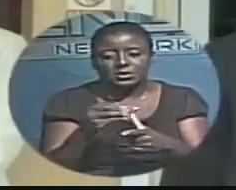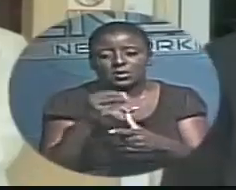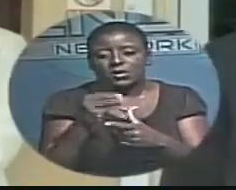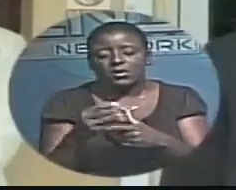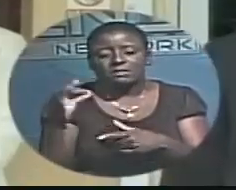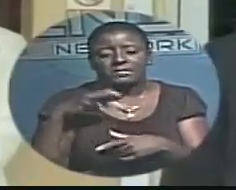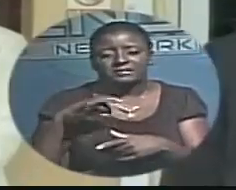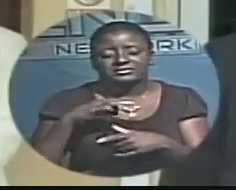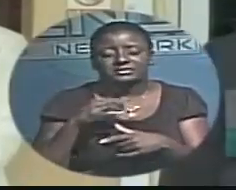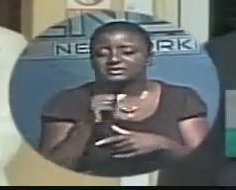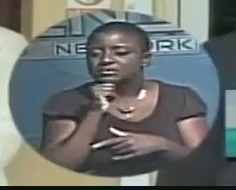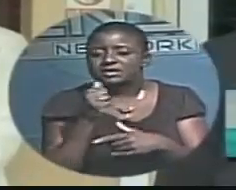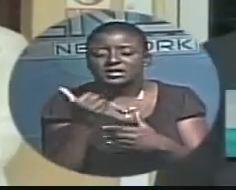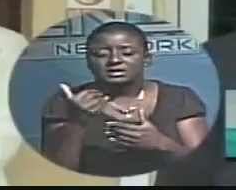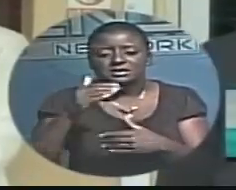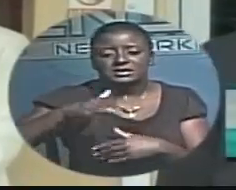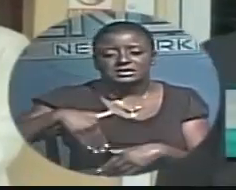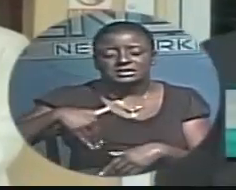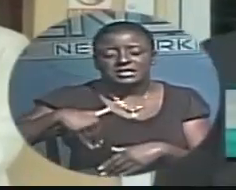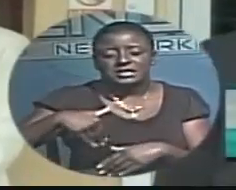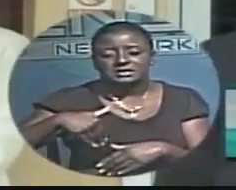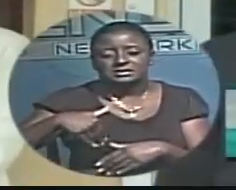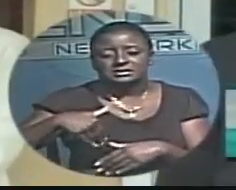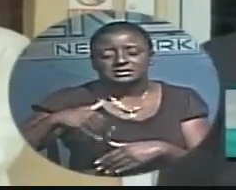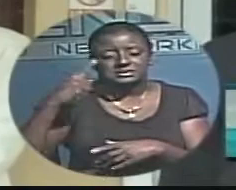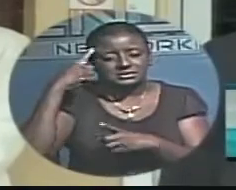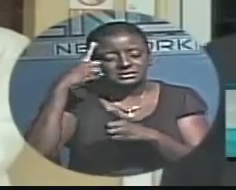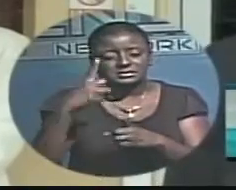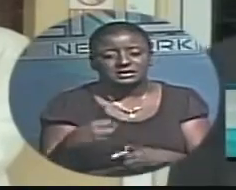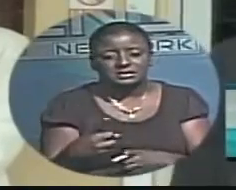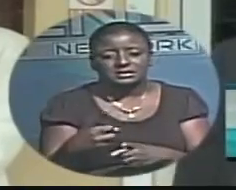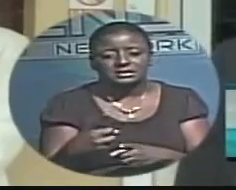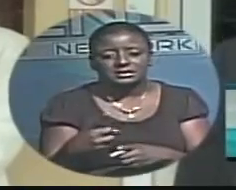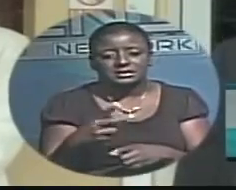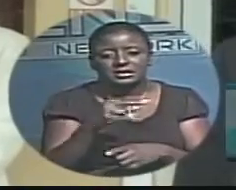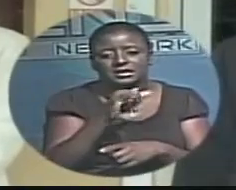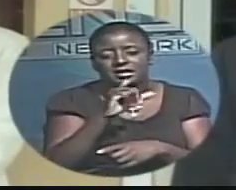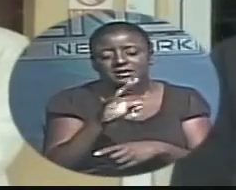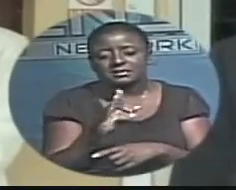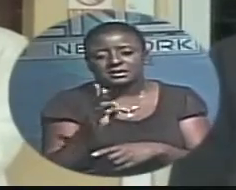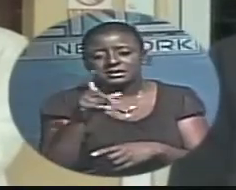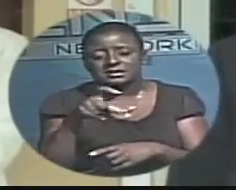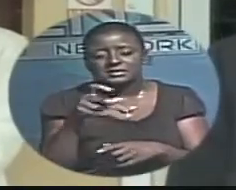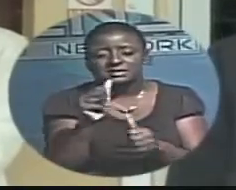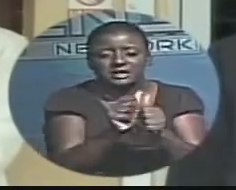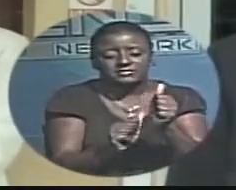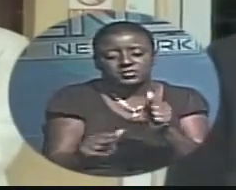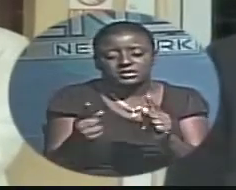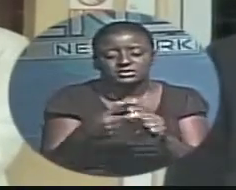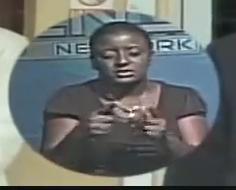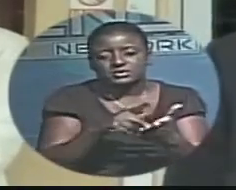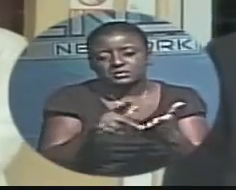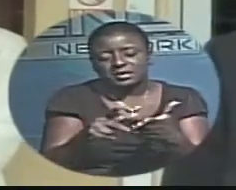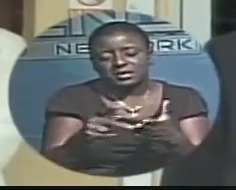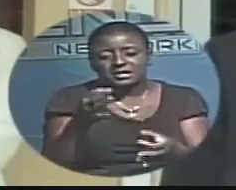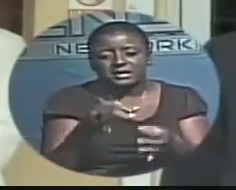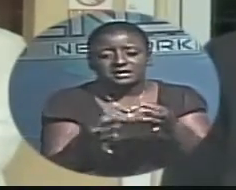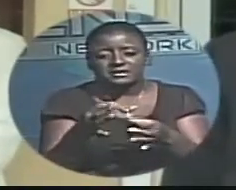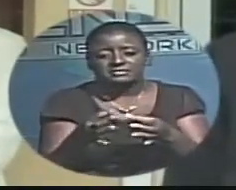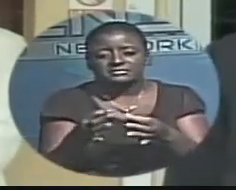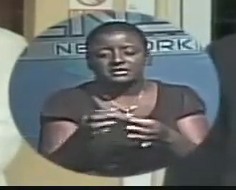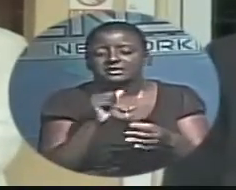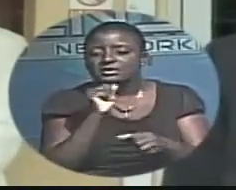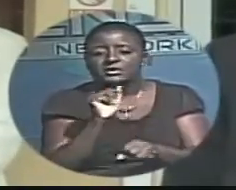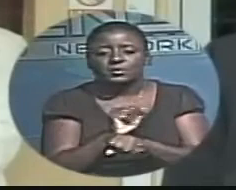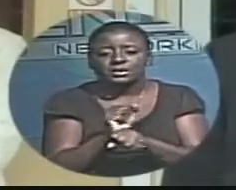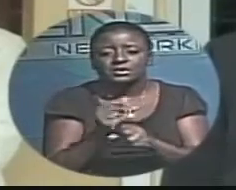NHI requires everybody to pay. So if the level of unemployment is too high, then that's